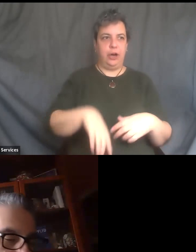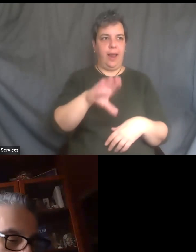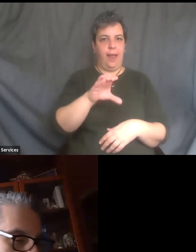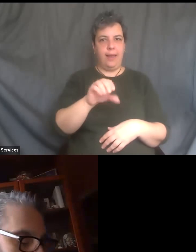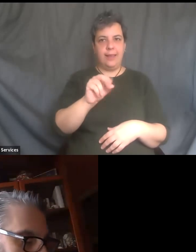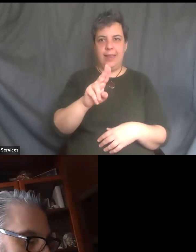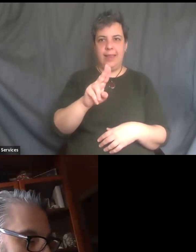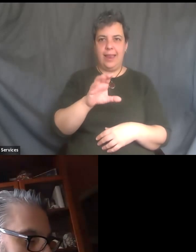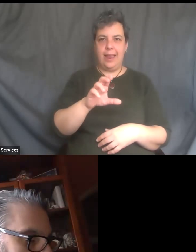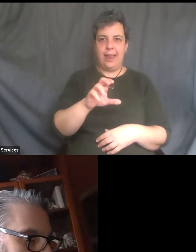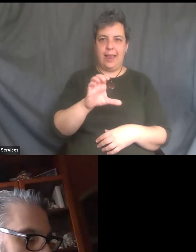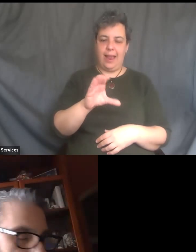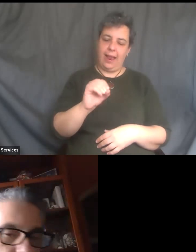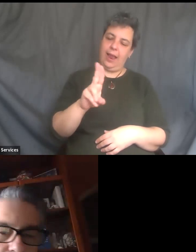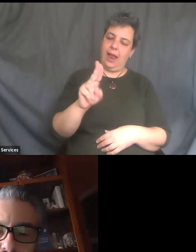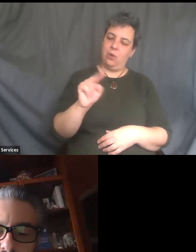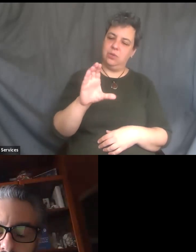your